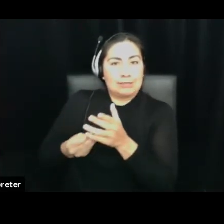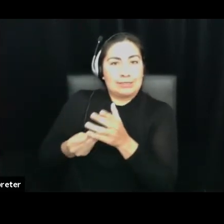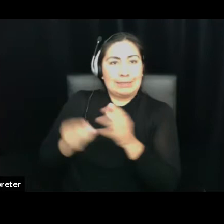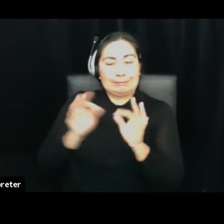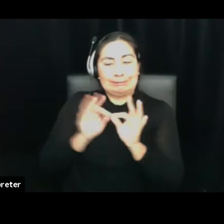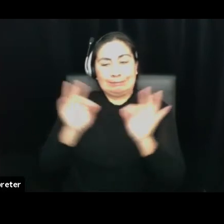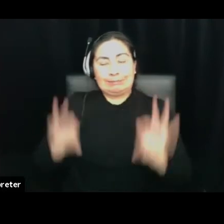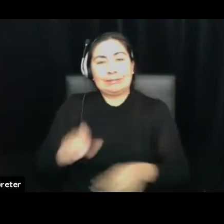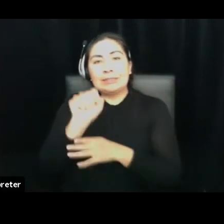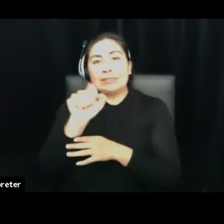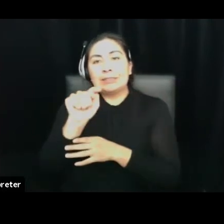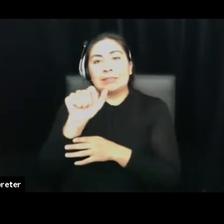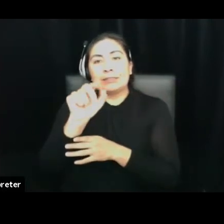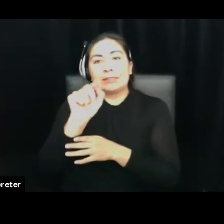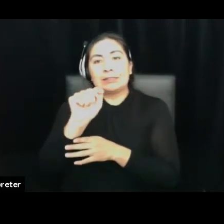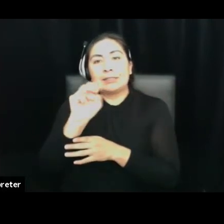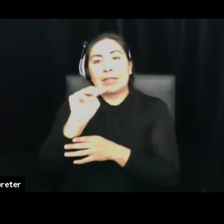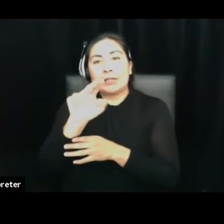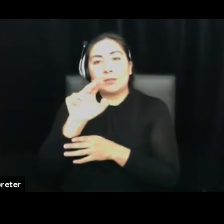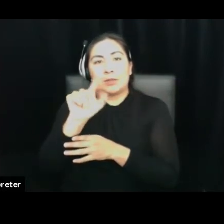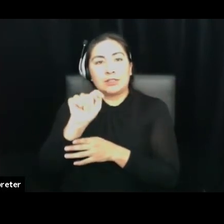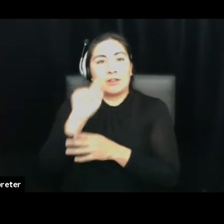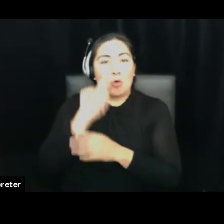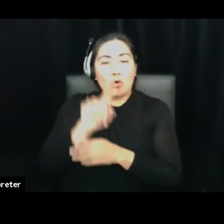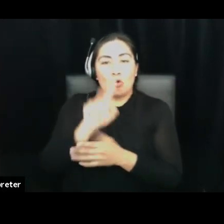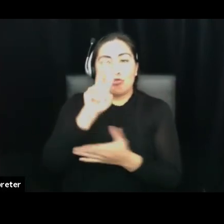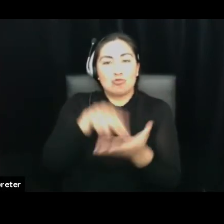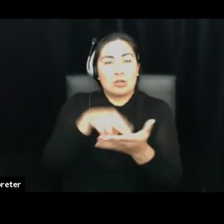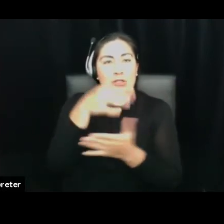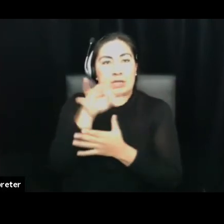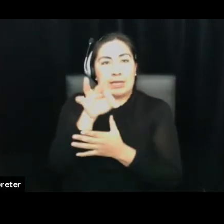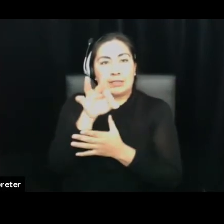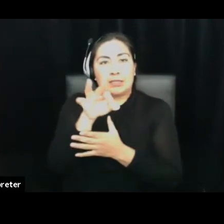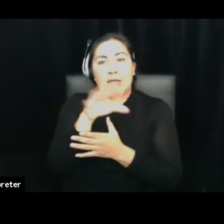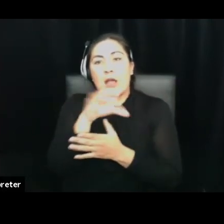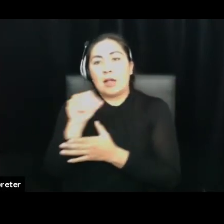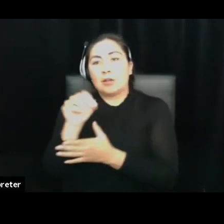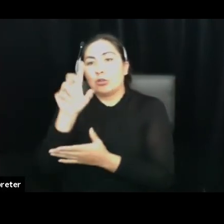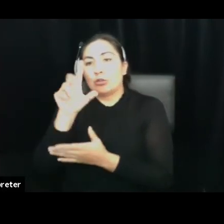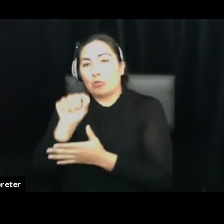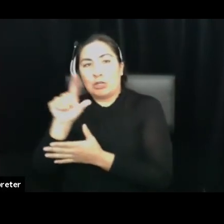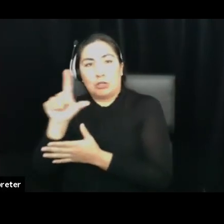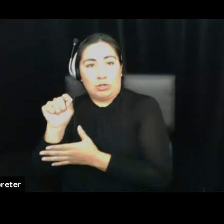and 2020. And I will share a sample profit and loss statement later.